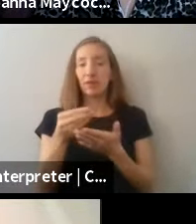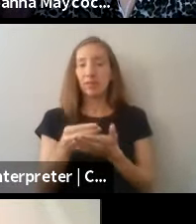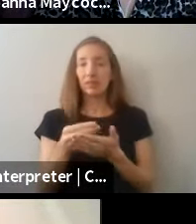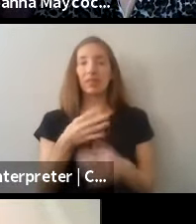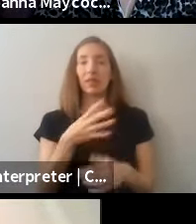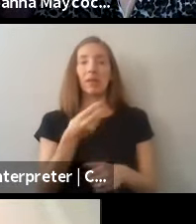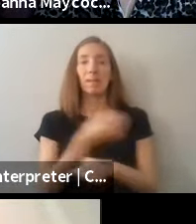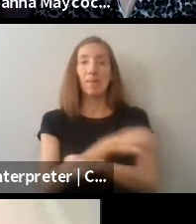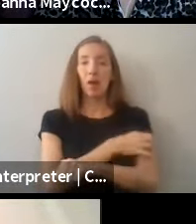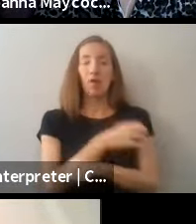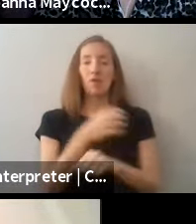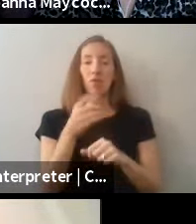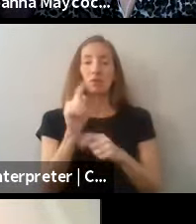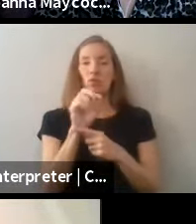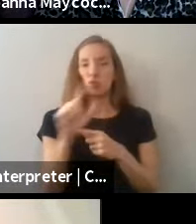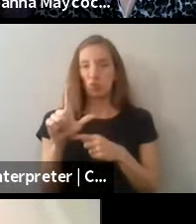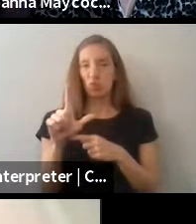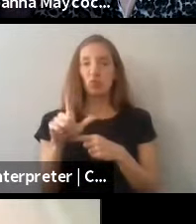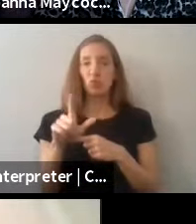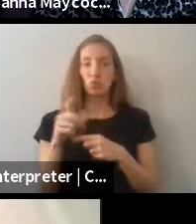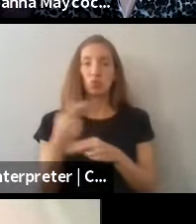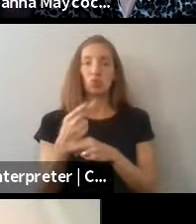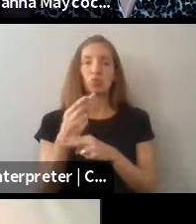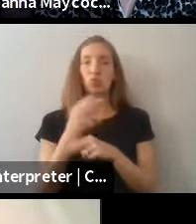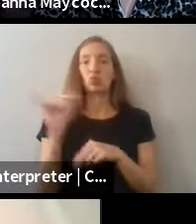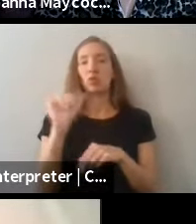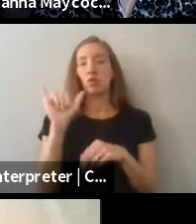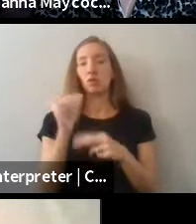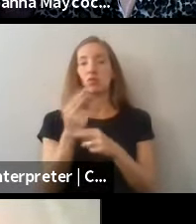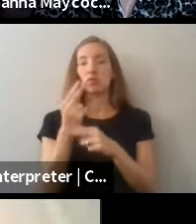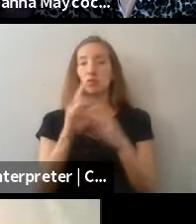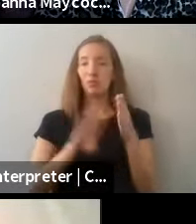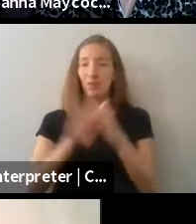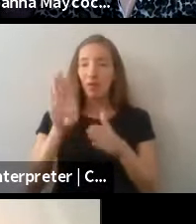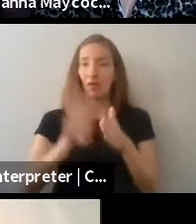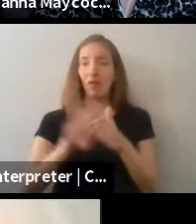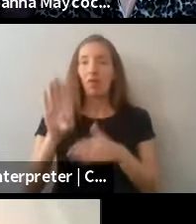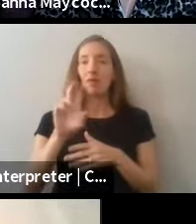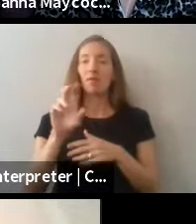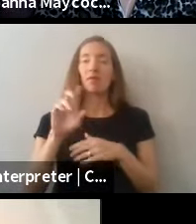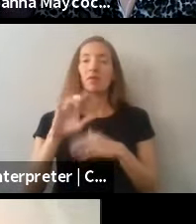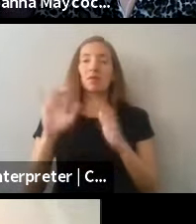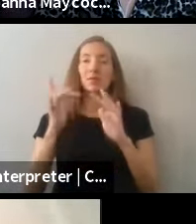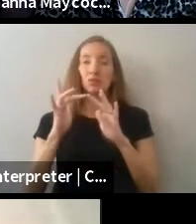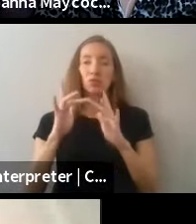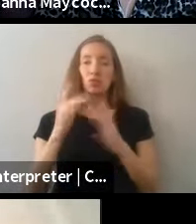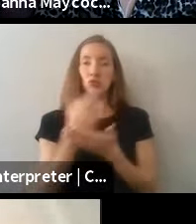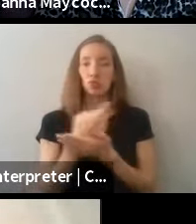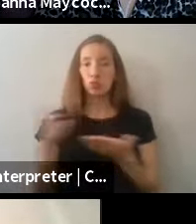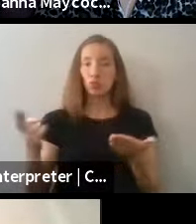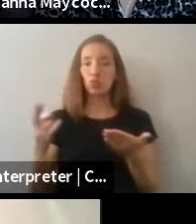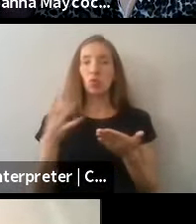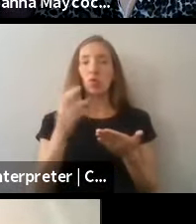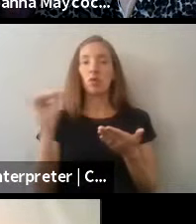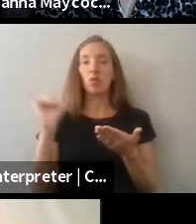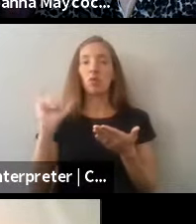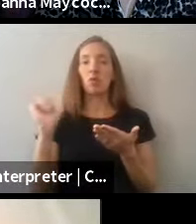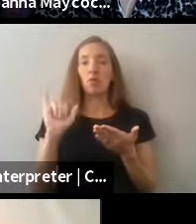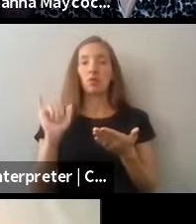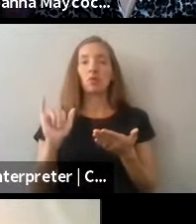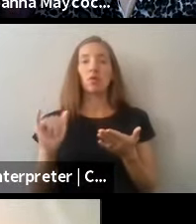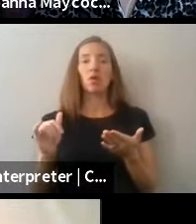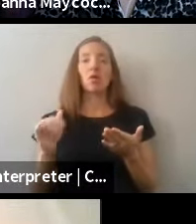supported them with the development of digital resources, and we also built capacities for the organization to get more